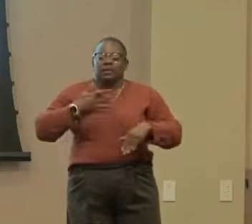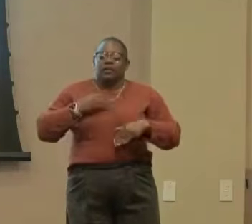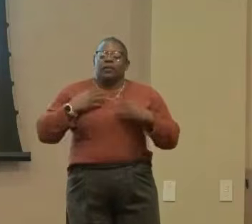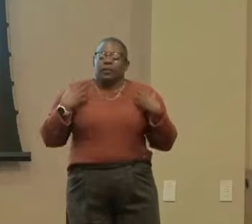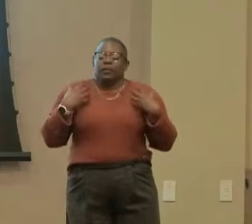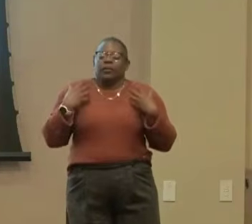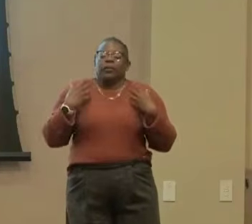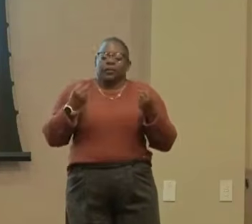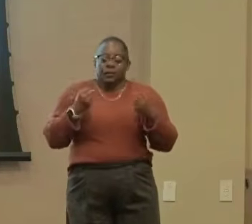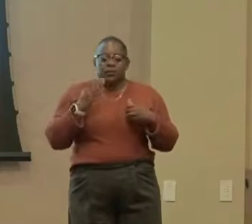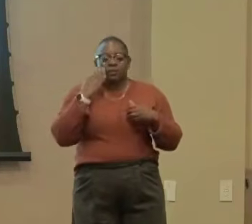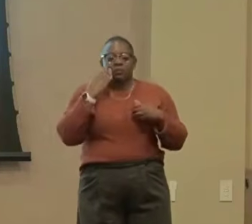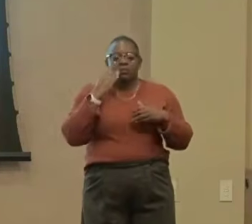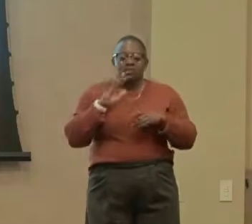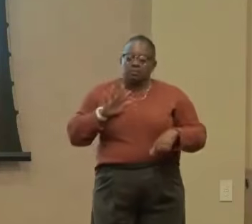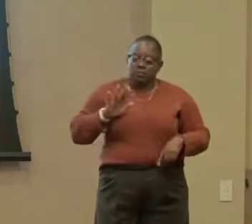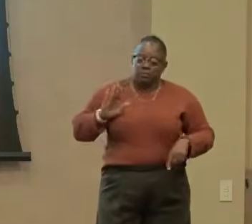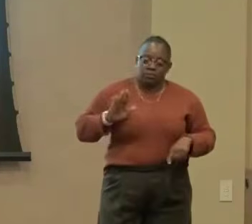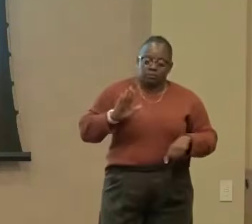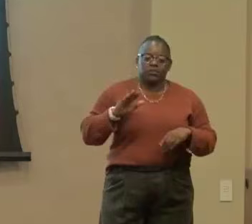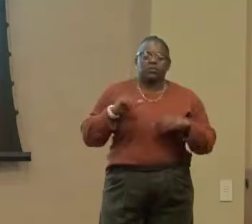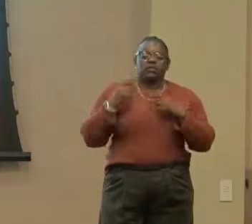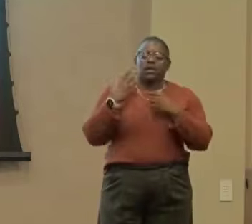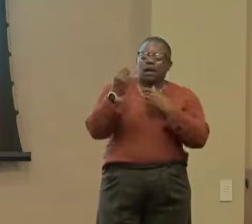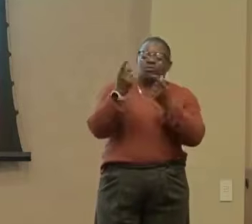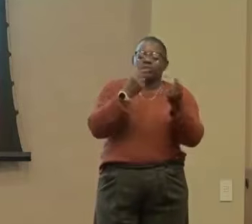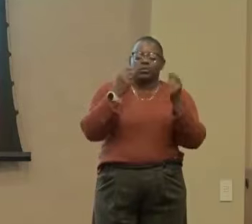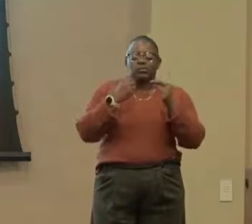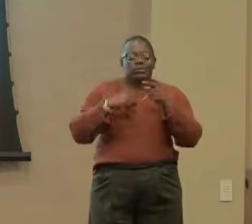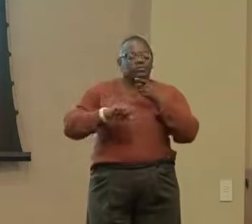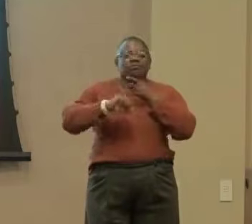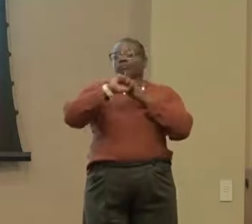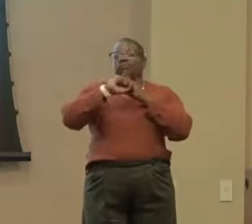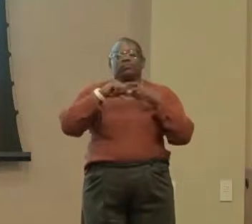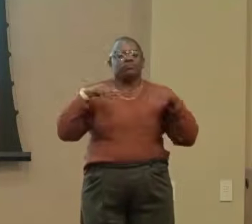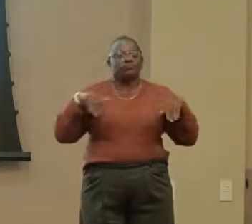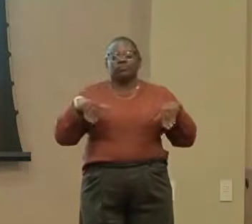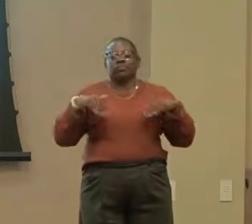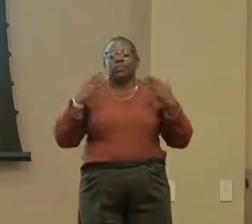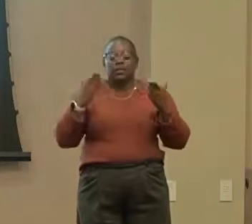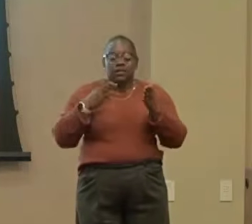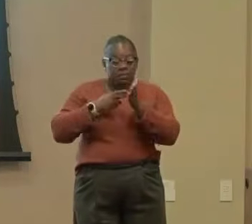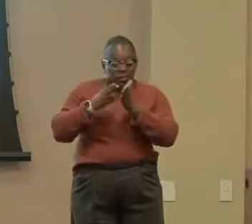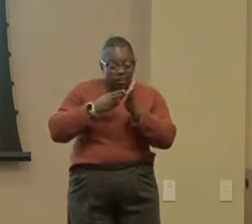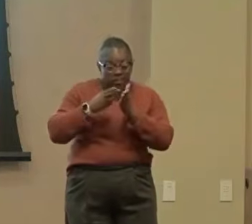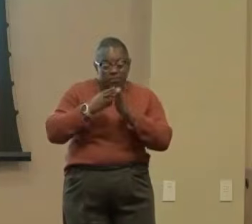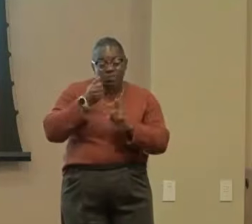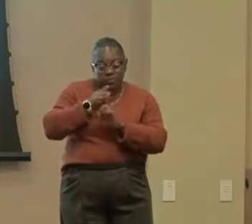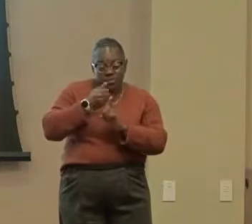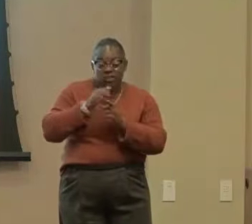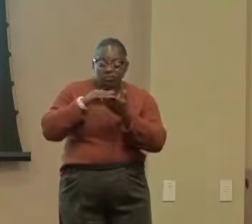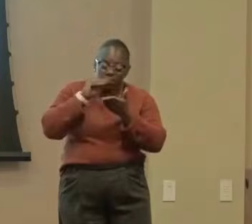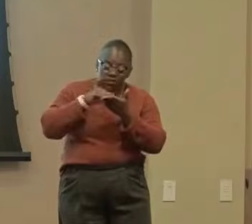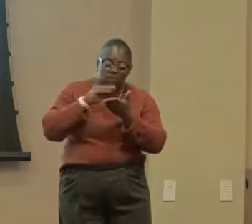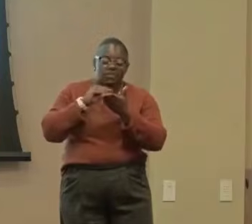limitations. I know that if I were to push myself, that I would be feeling the effects of that, and it's being honest with yourself. I think that's very